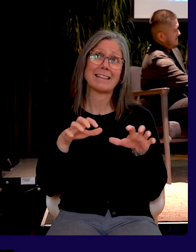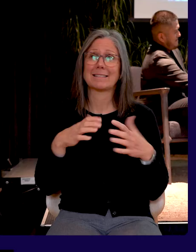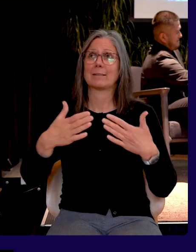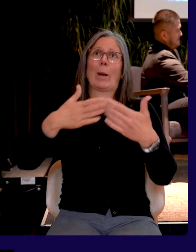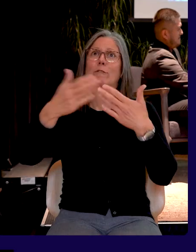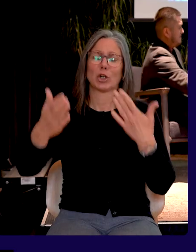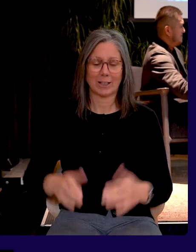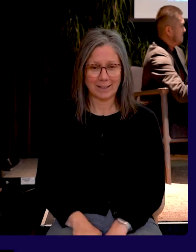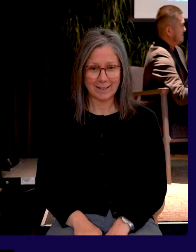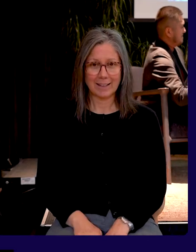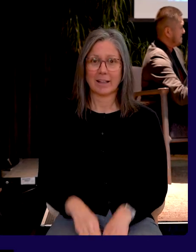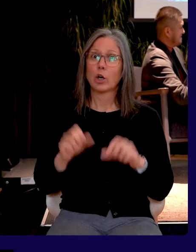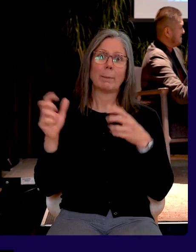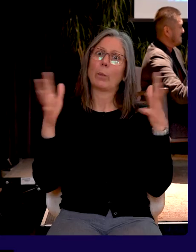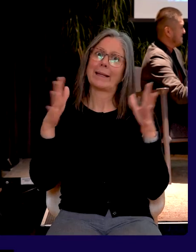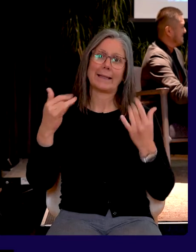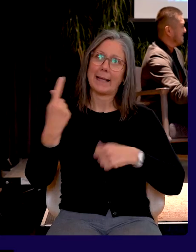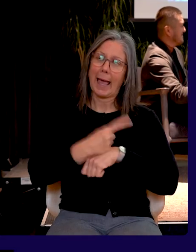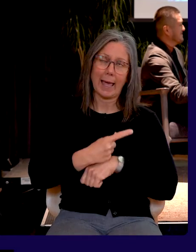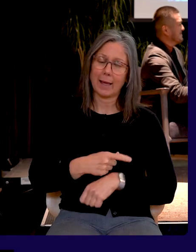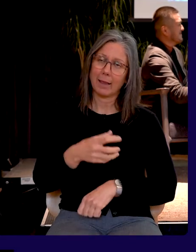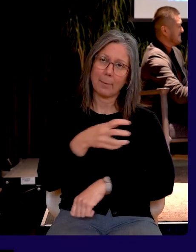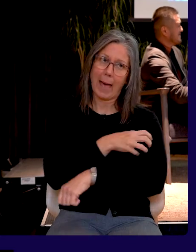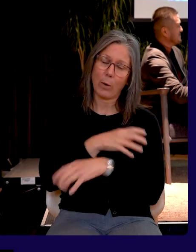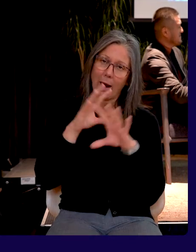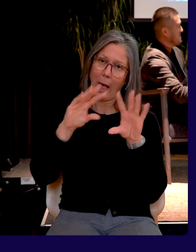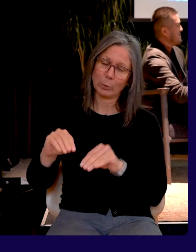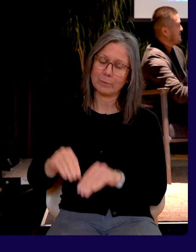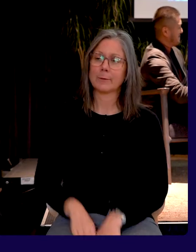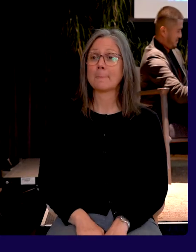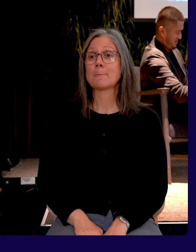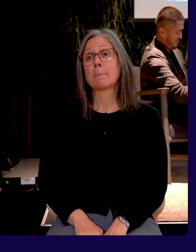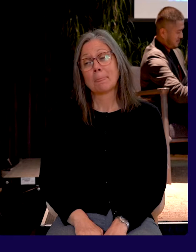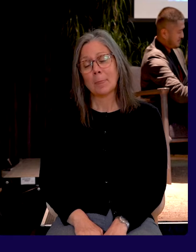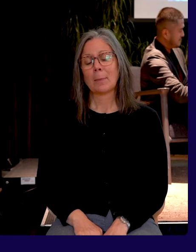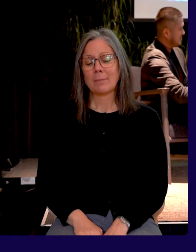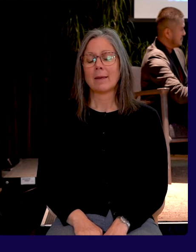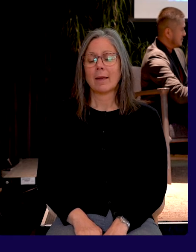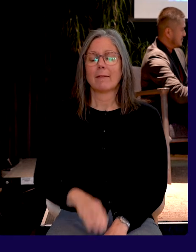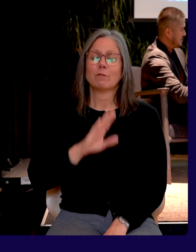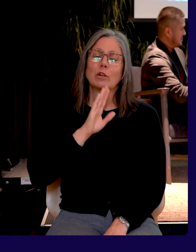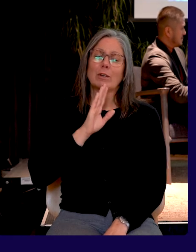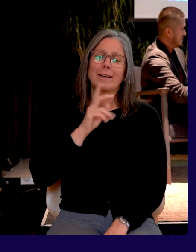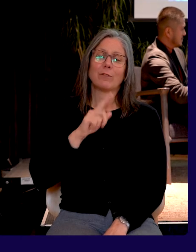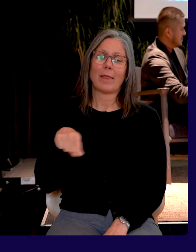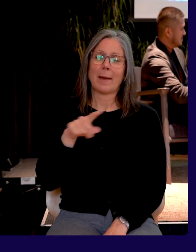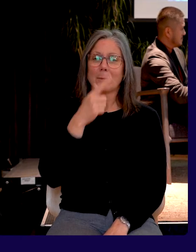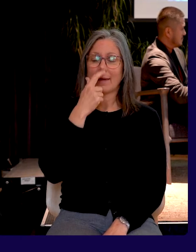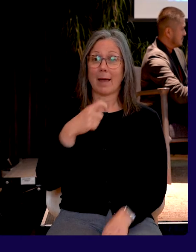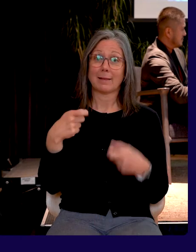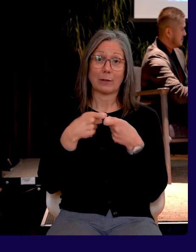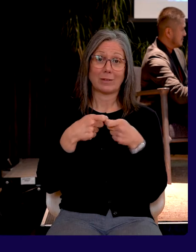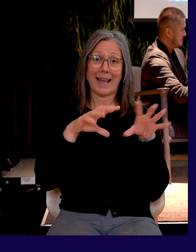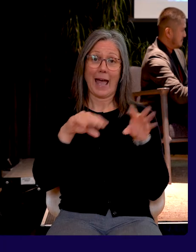whatever, it could be windy today and we'll lose power. And that was very frustrating to them, because when we lose